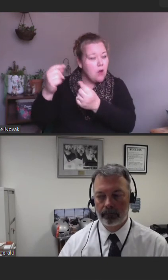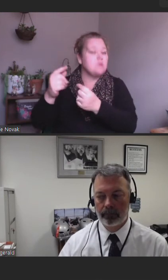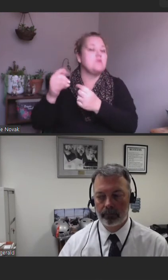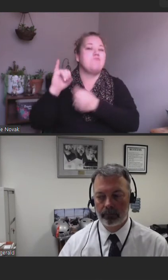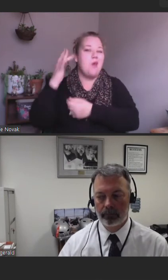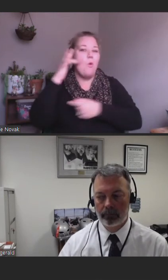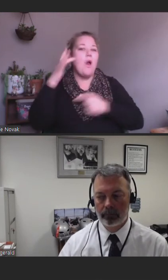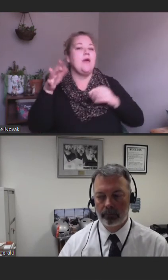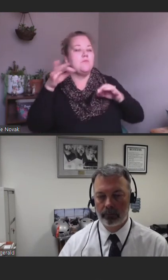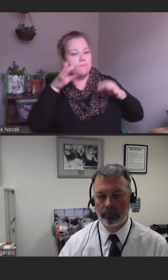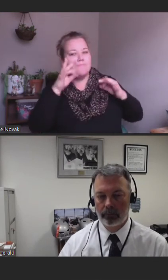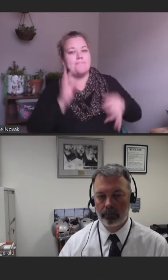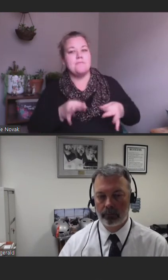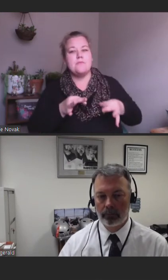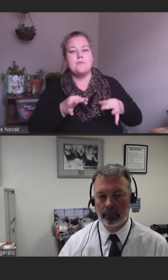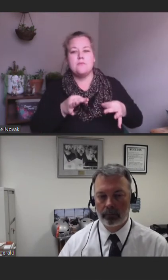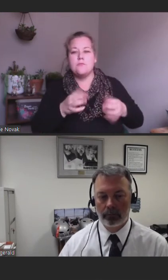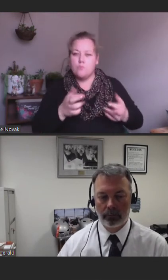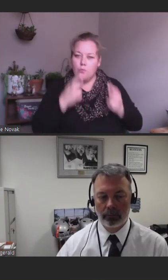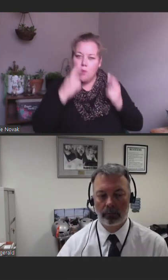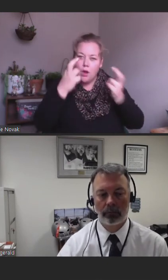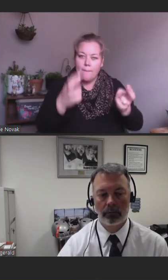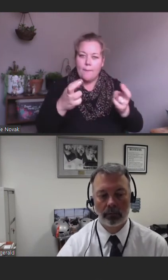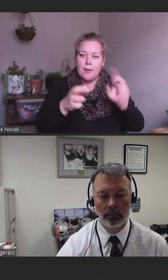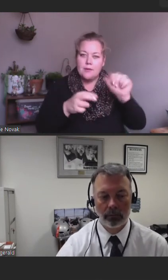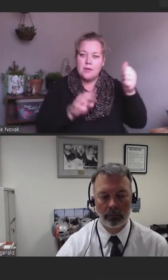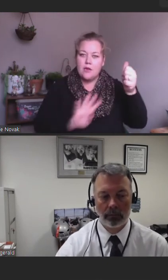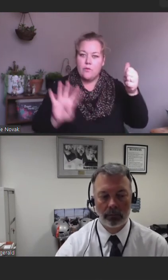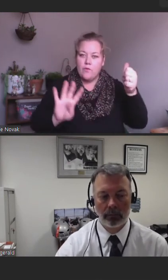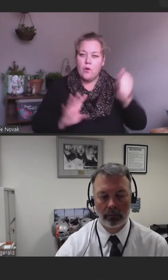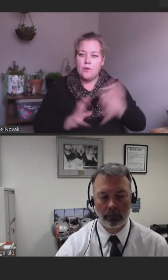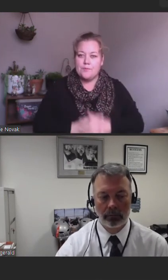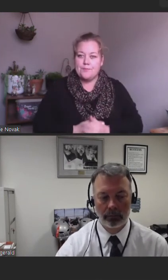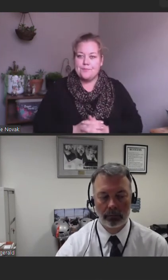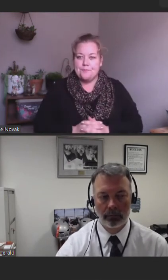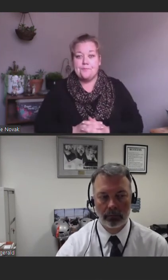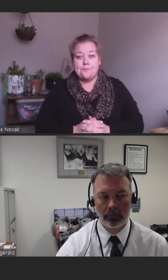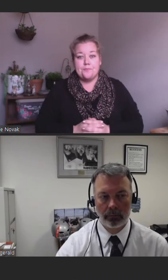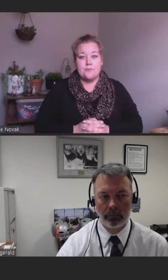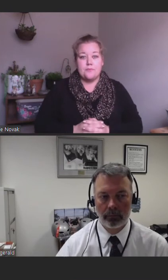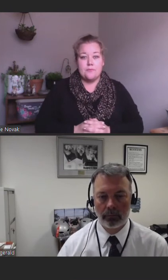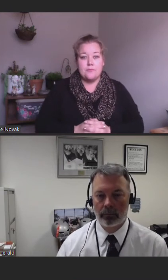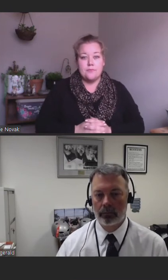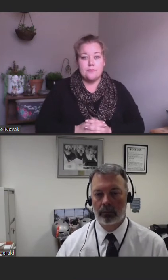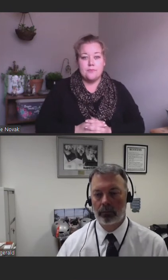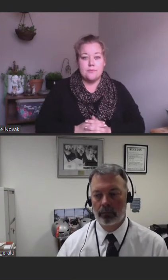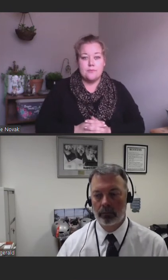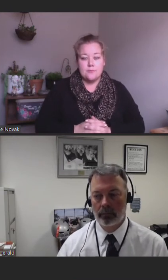I'll stop there.